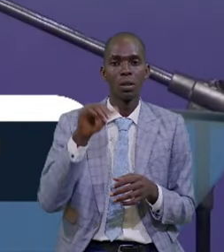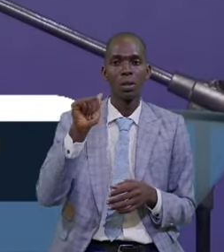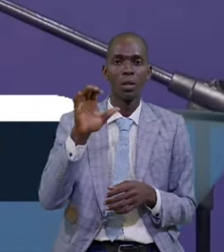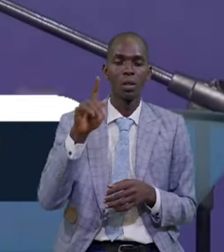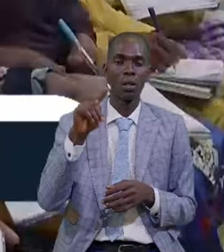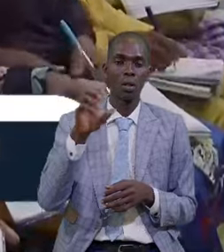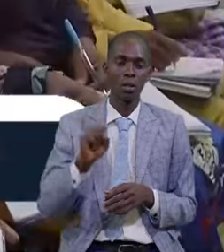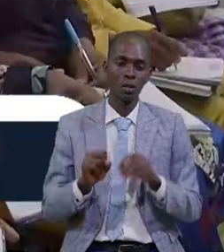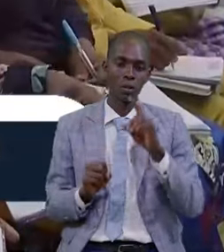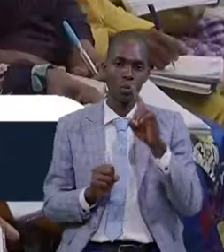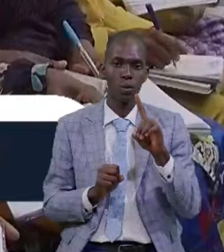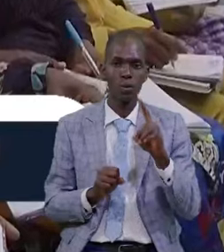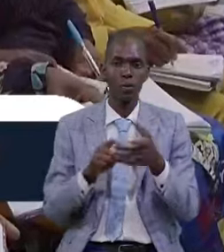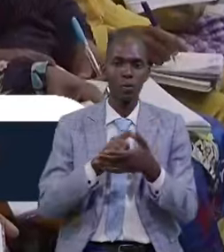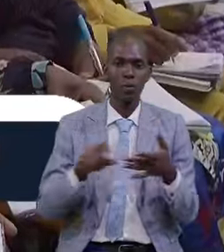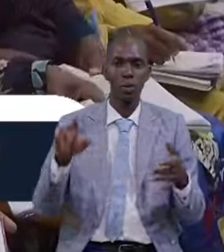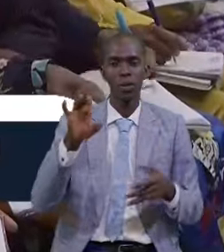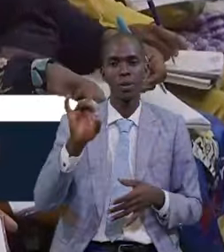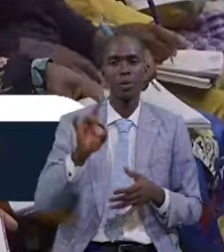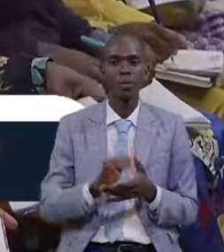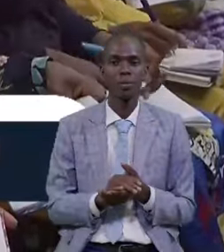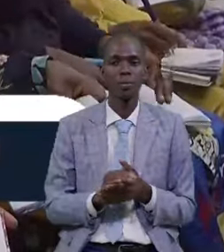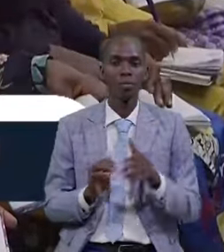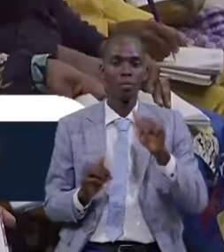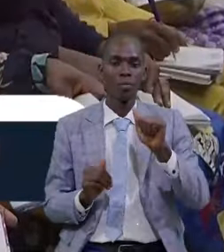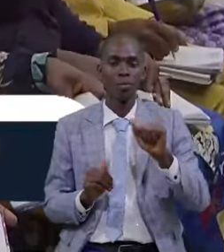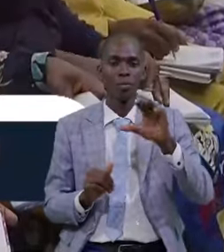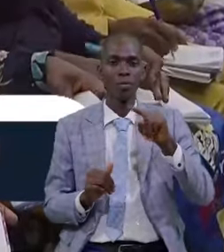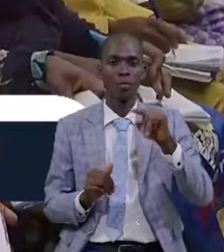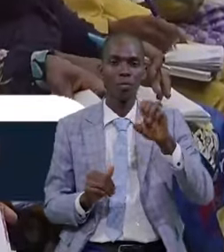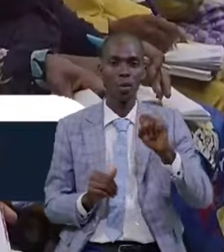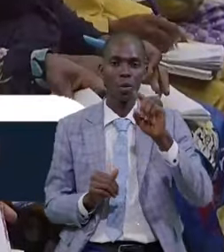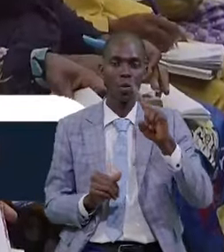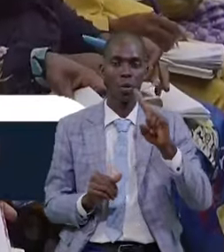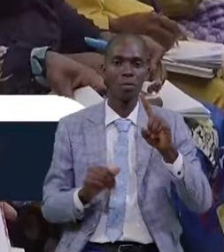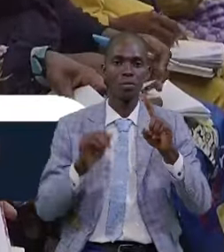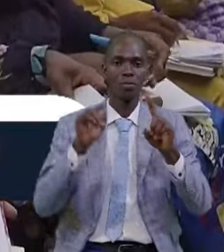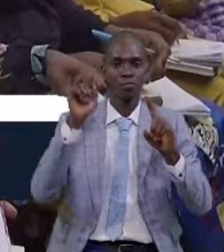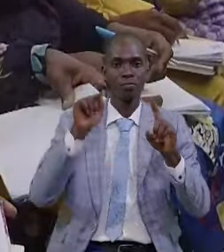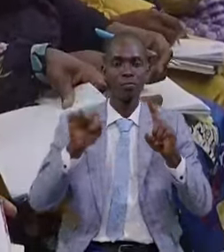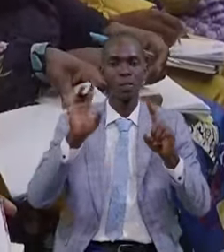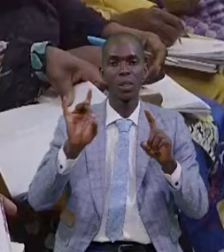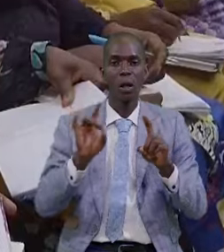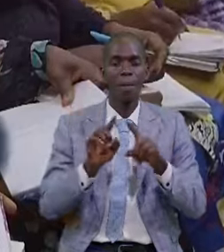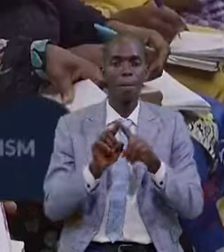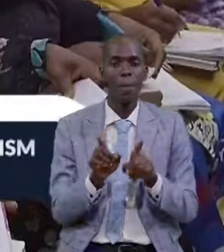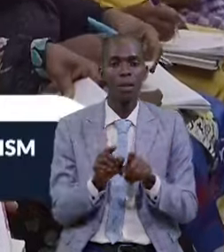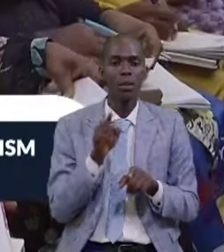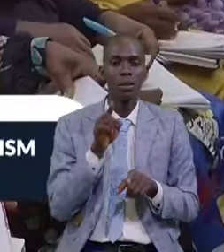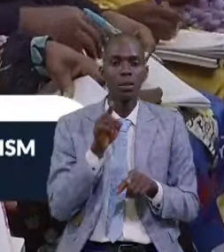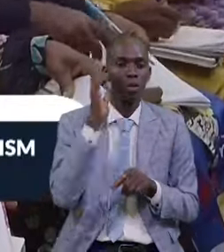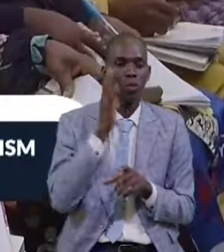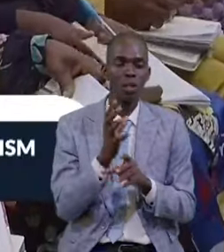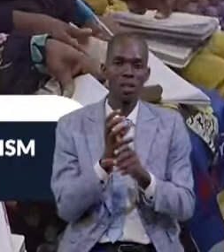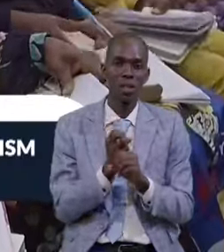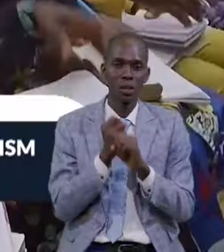1, verse 8. In Acts chapter 1, verse 8, but ye shall receive